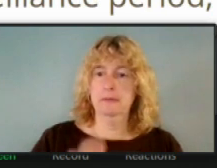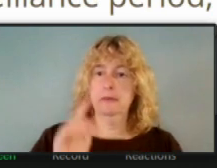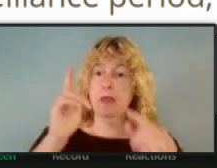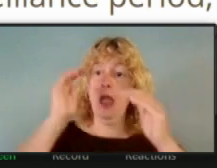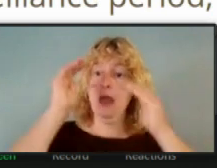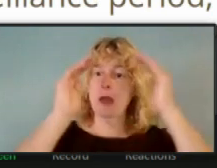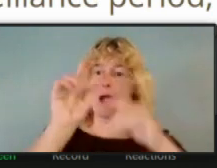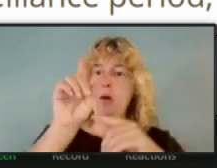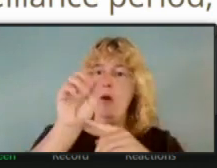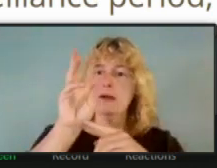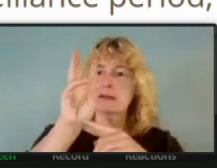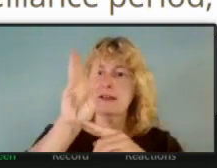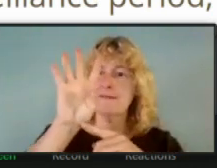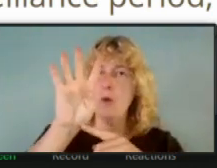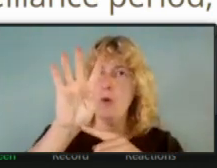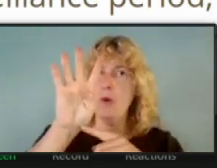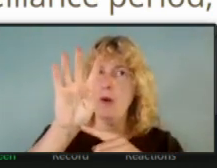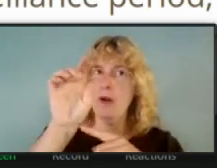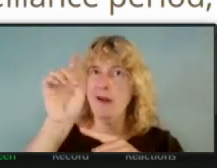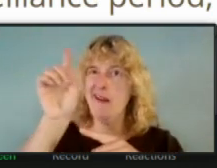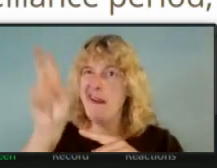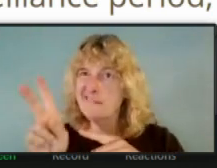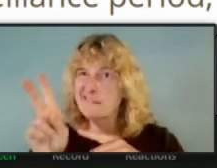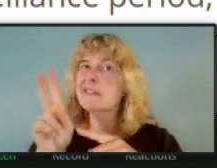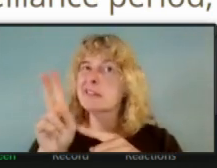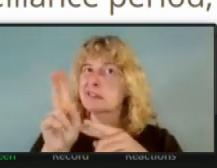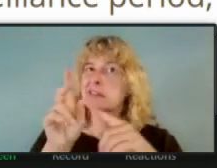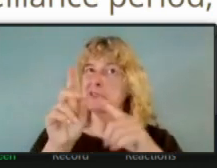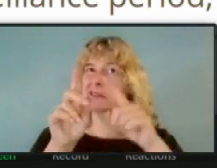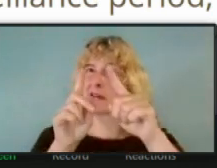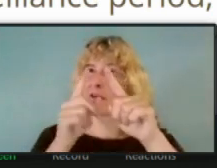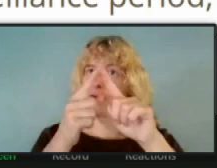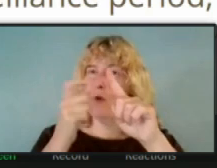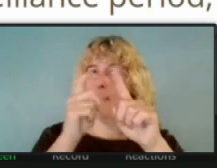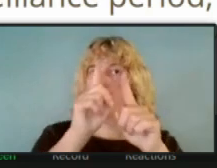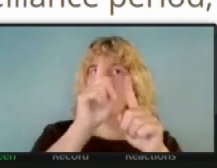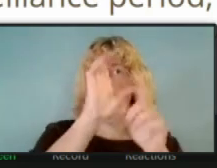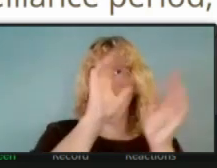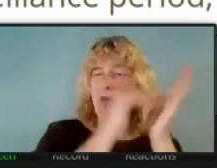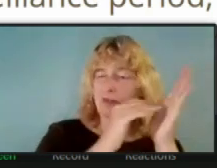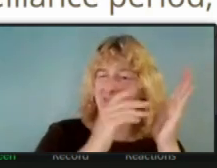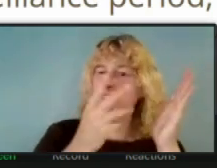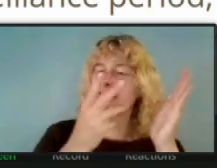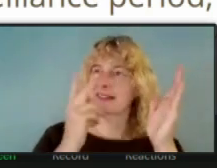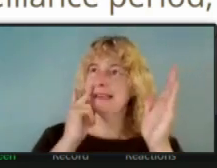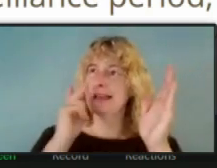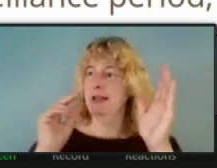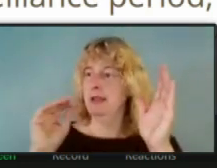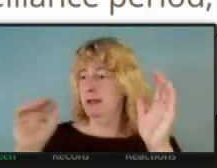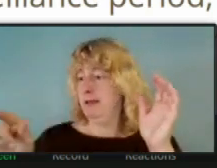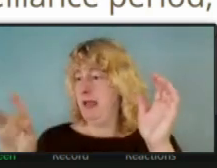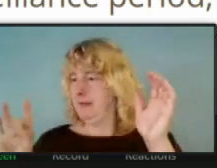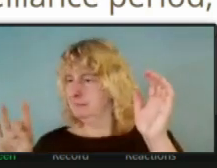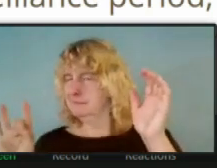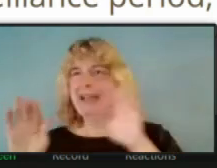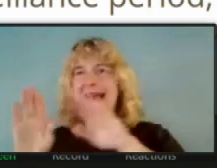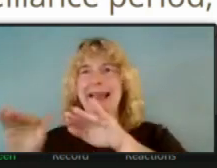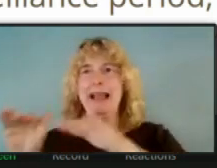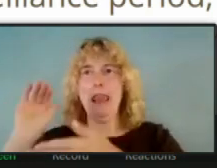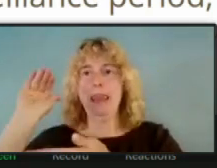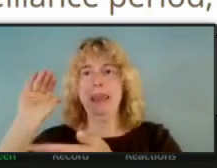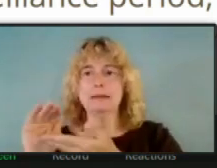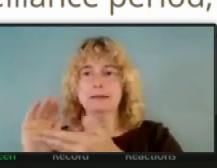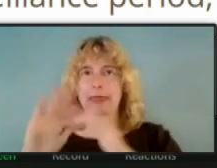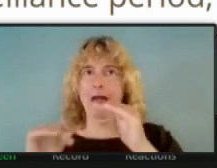per 100,000 in the population. So kids get admitted at a much less rate to the hospital than adults, but